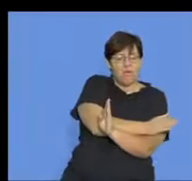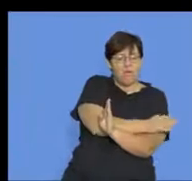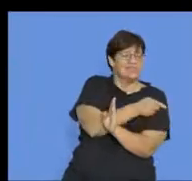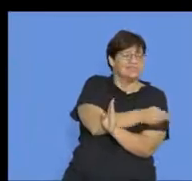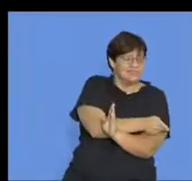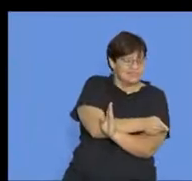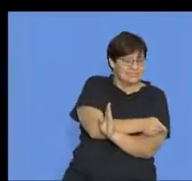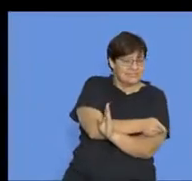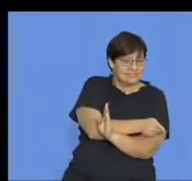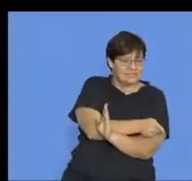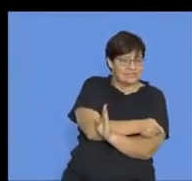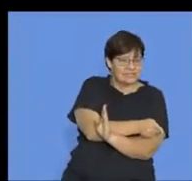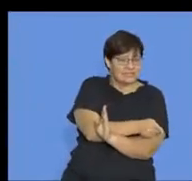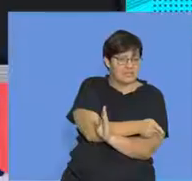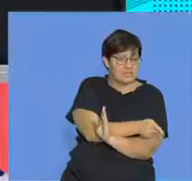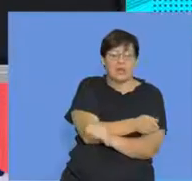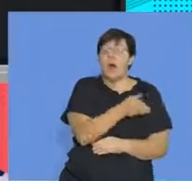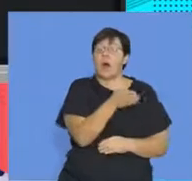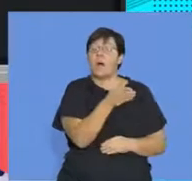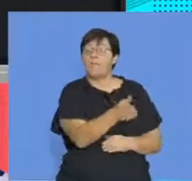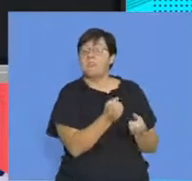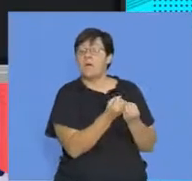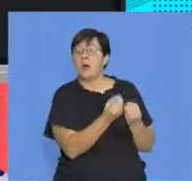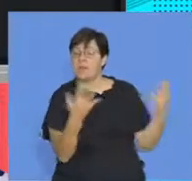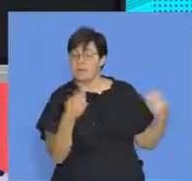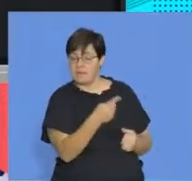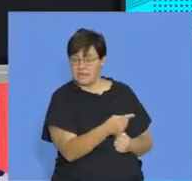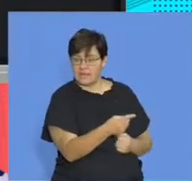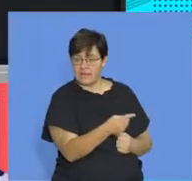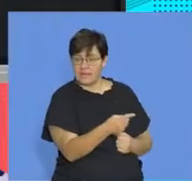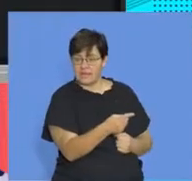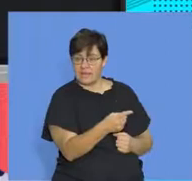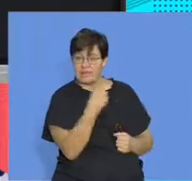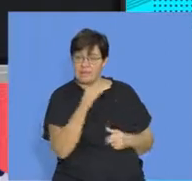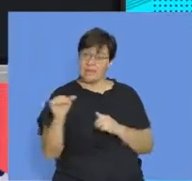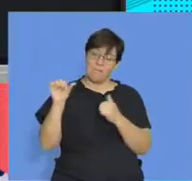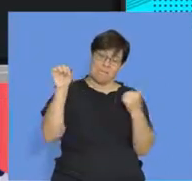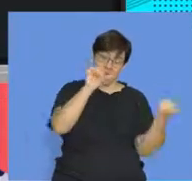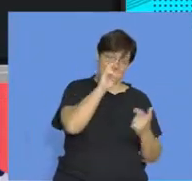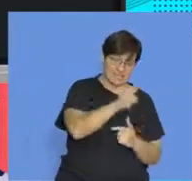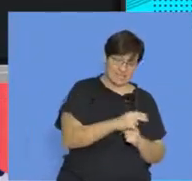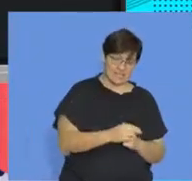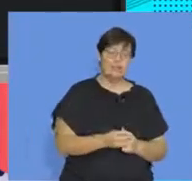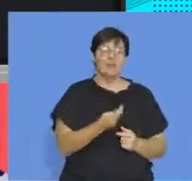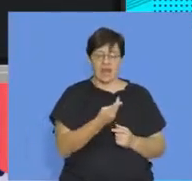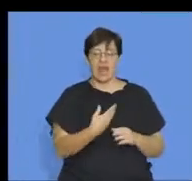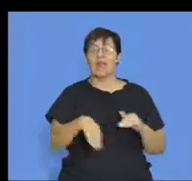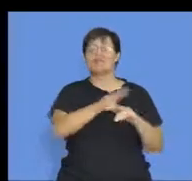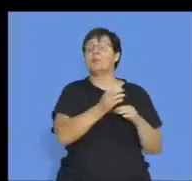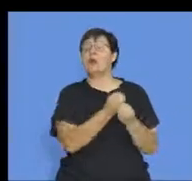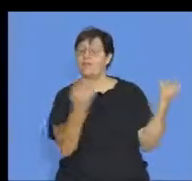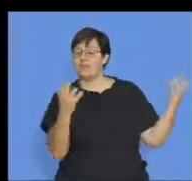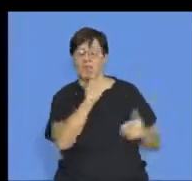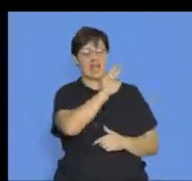200,000. So before he increased his capital contribution, can you see I'm working backwards? His